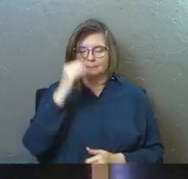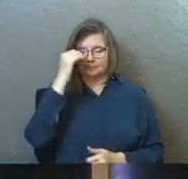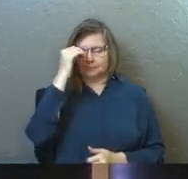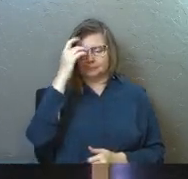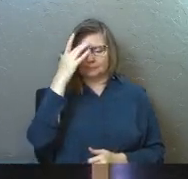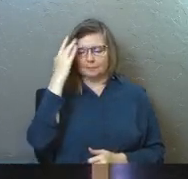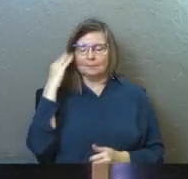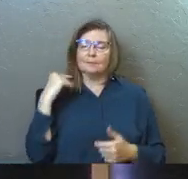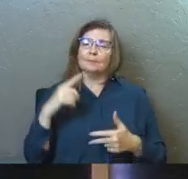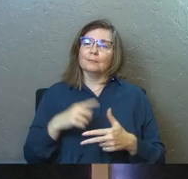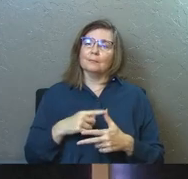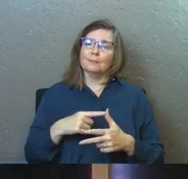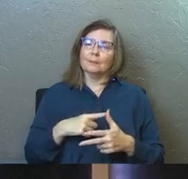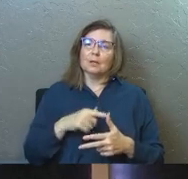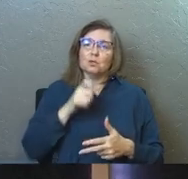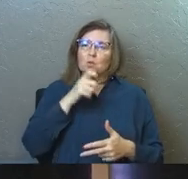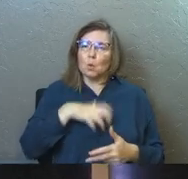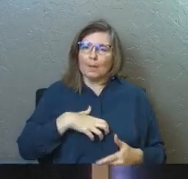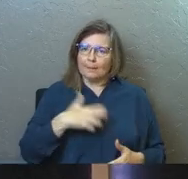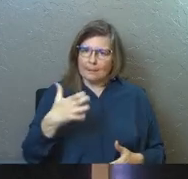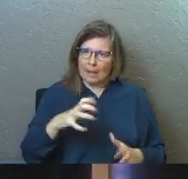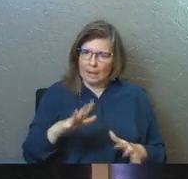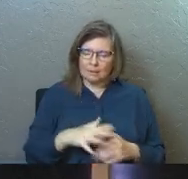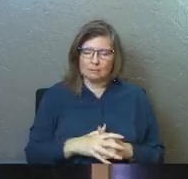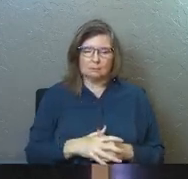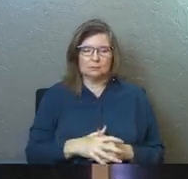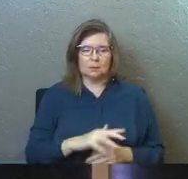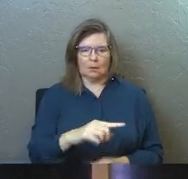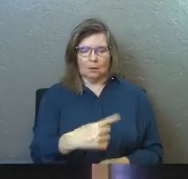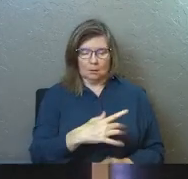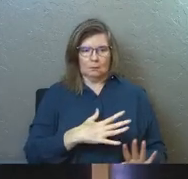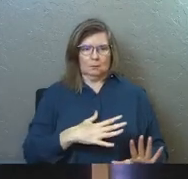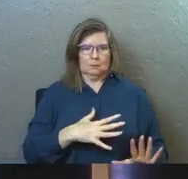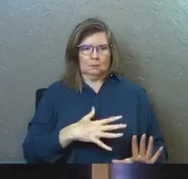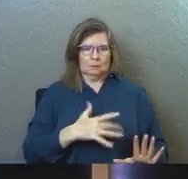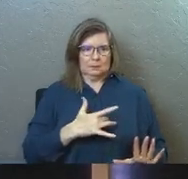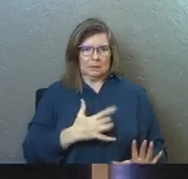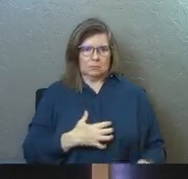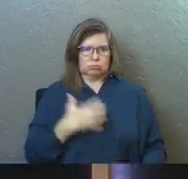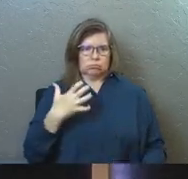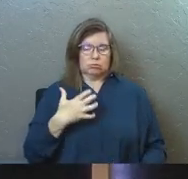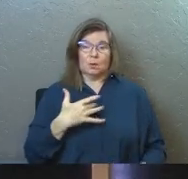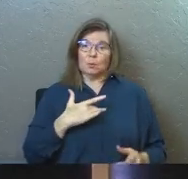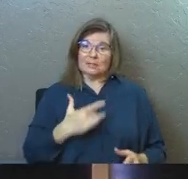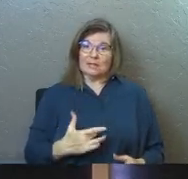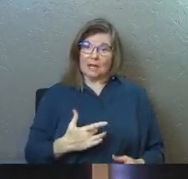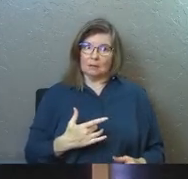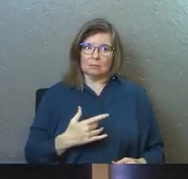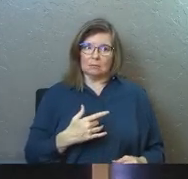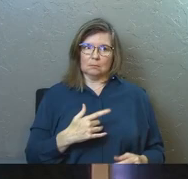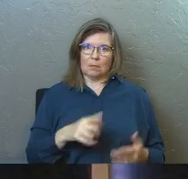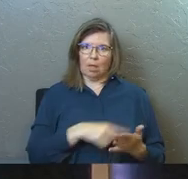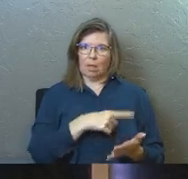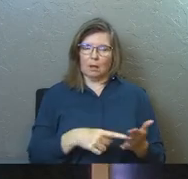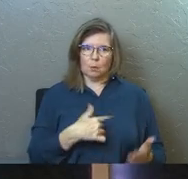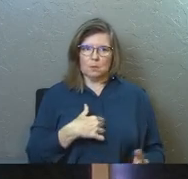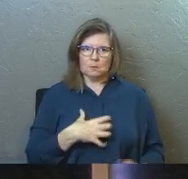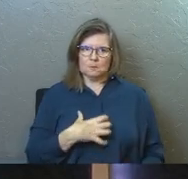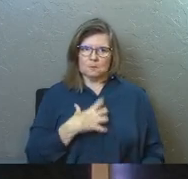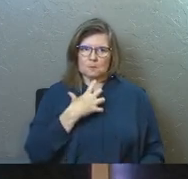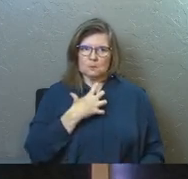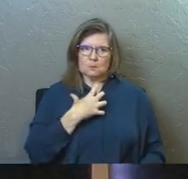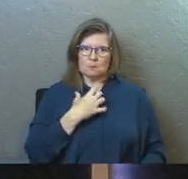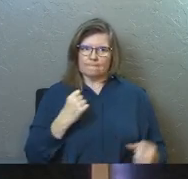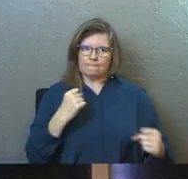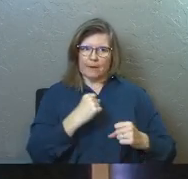mad. Don't get mad. Like the psychologists tell us, like, we have reactions, right? Like fight or flight when somebody comes after us and we feel like